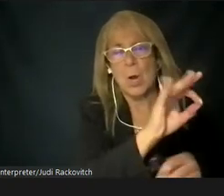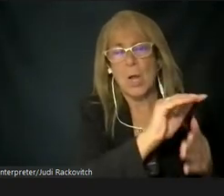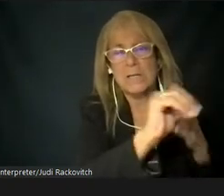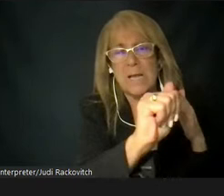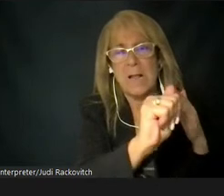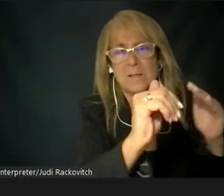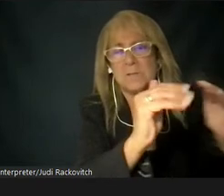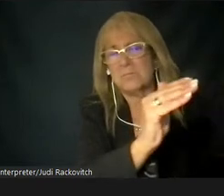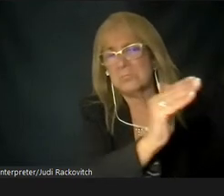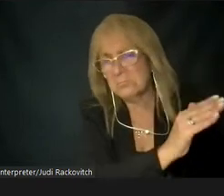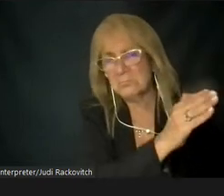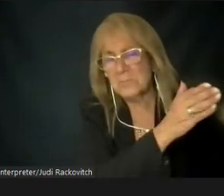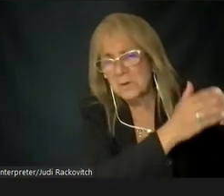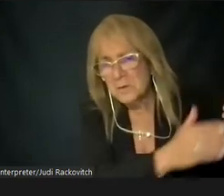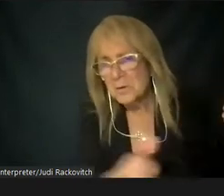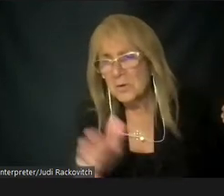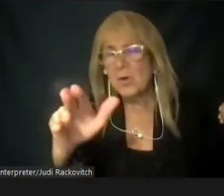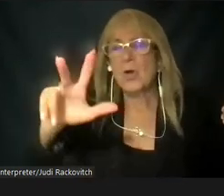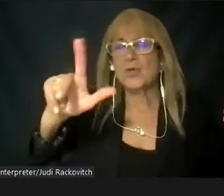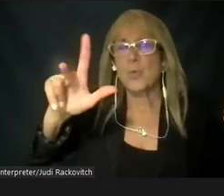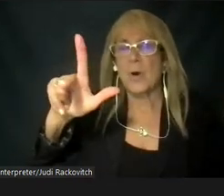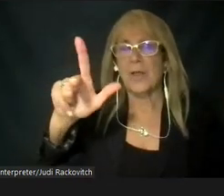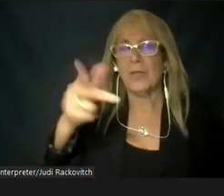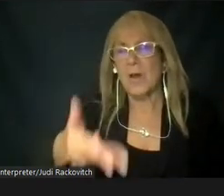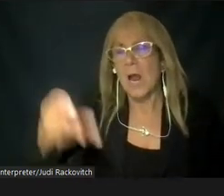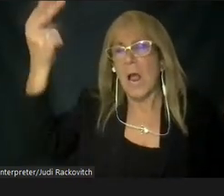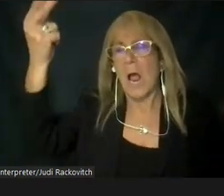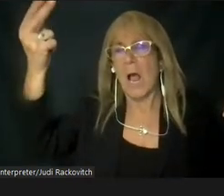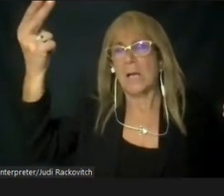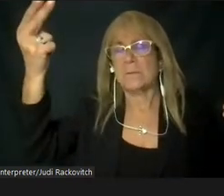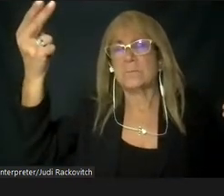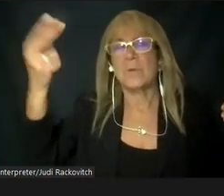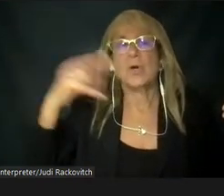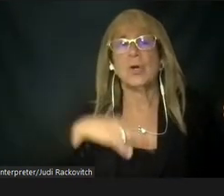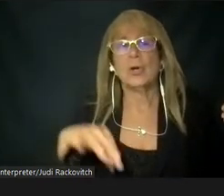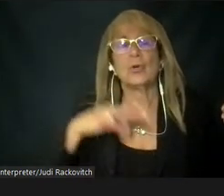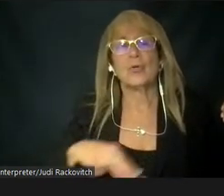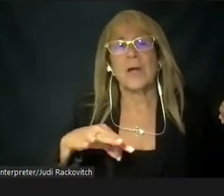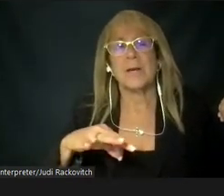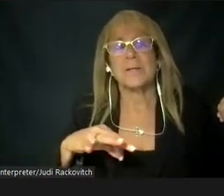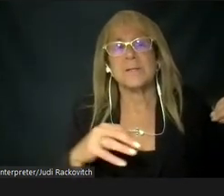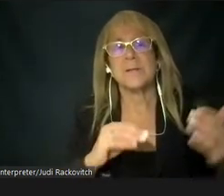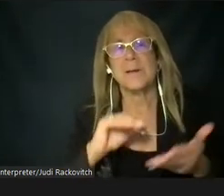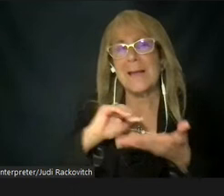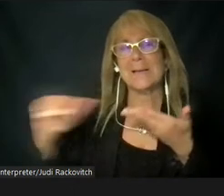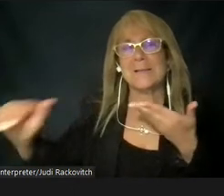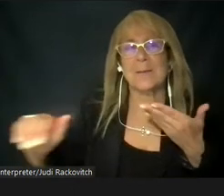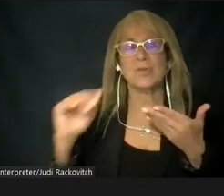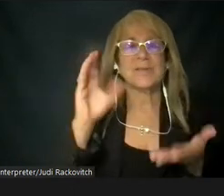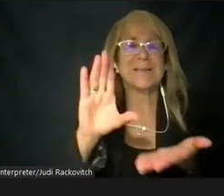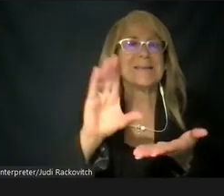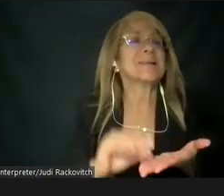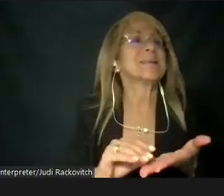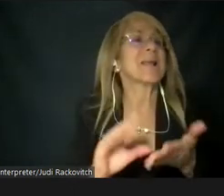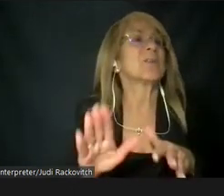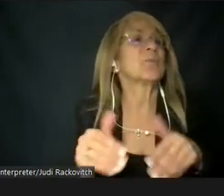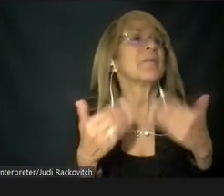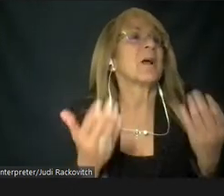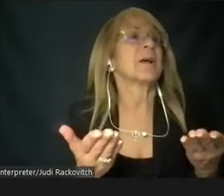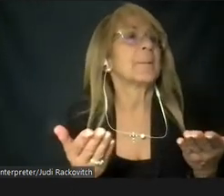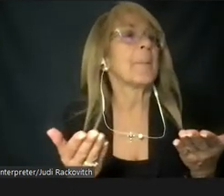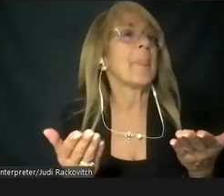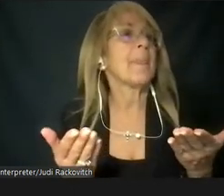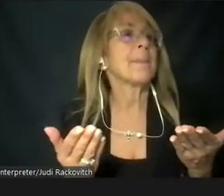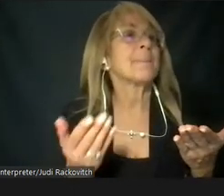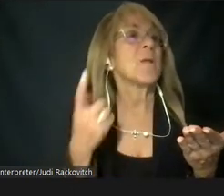end to $23 on the higher end if many credits, exemptions, and or discounts are provided. The range of potential toll rates for